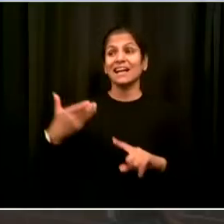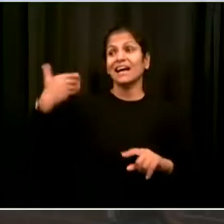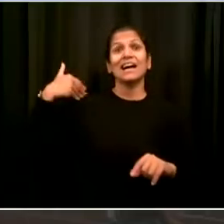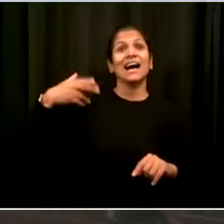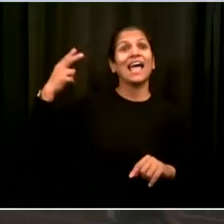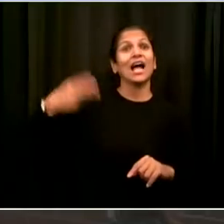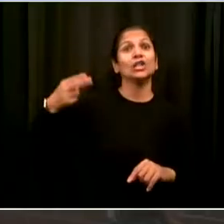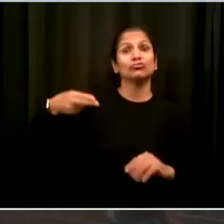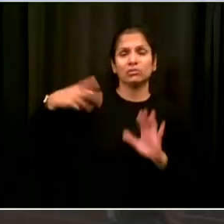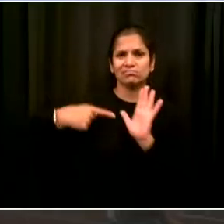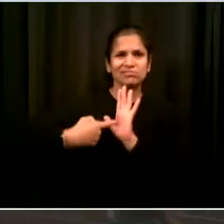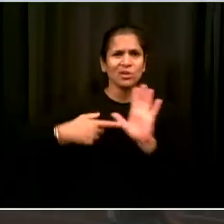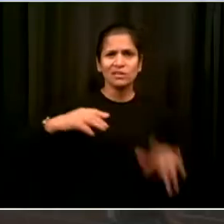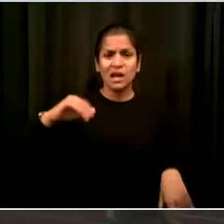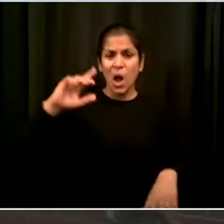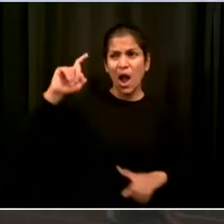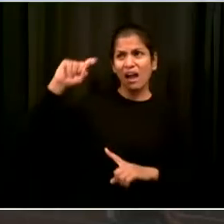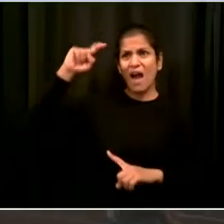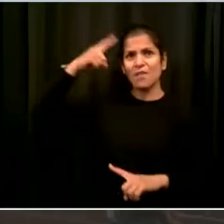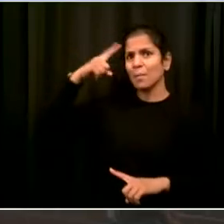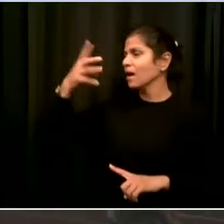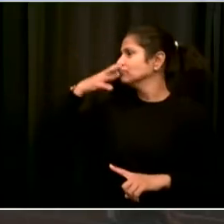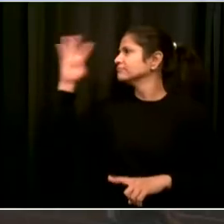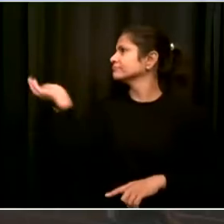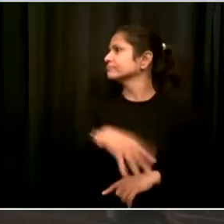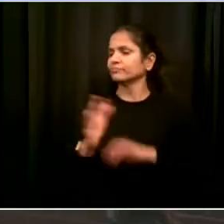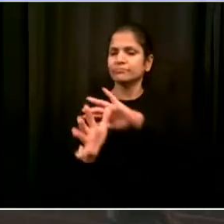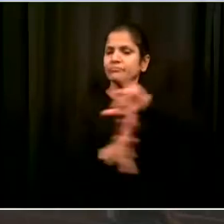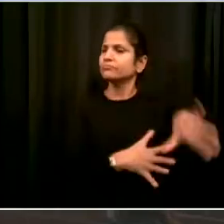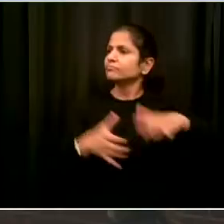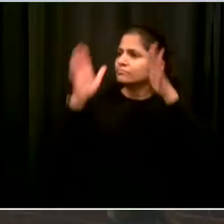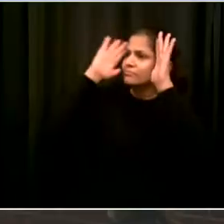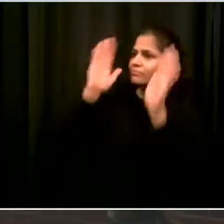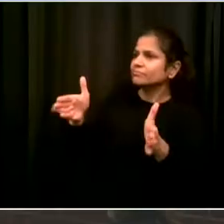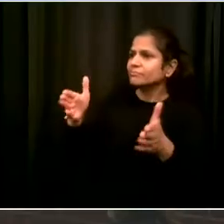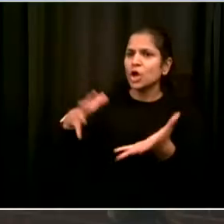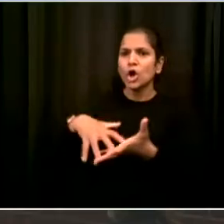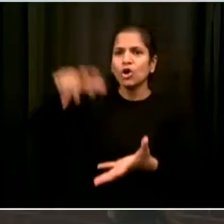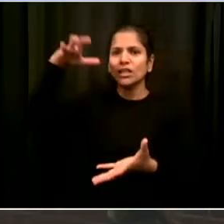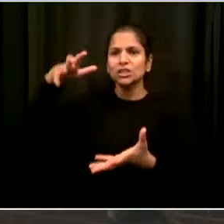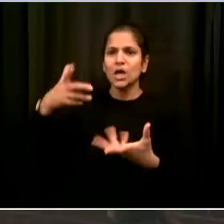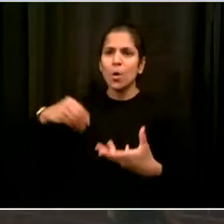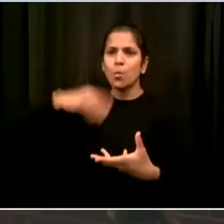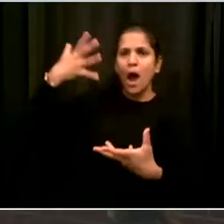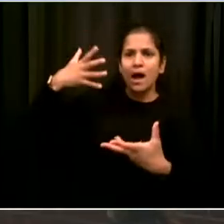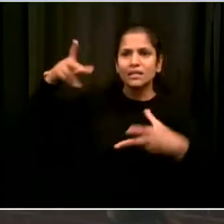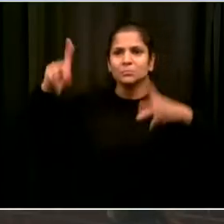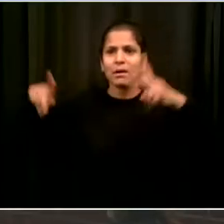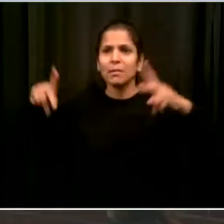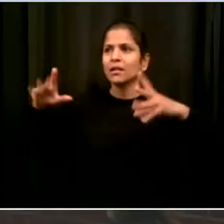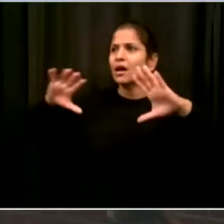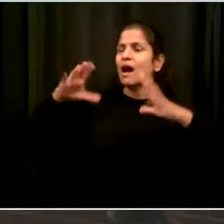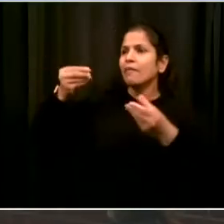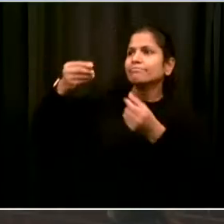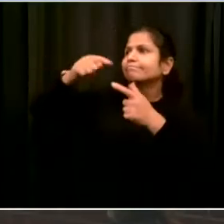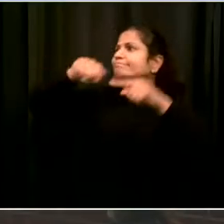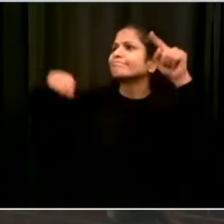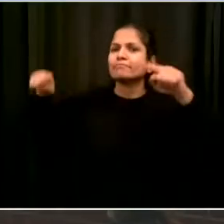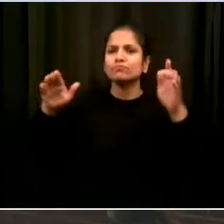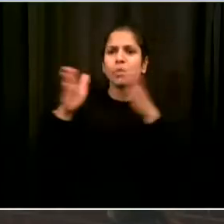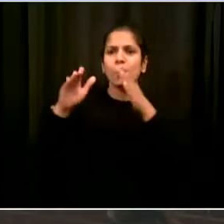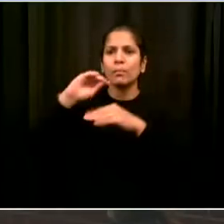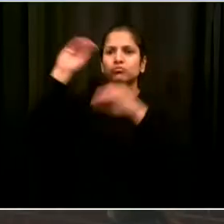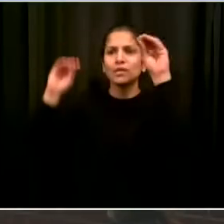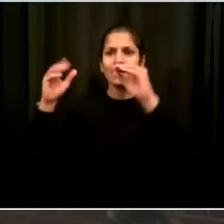this firsthand during the peak of the pandemic. People were dealing with sickness and death. People reached out